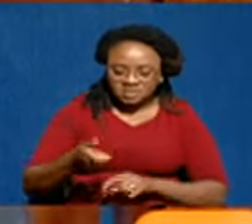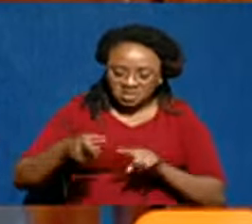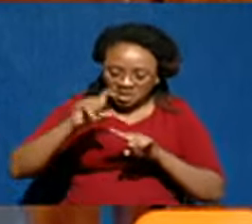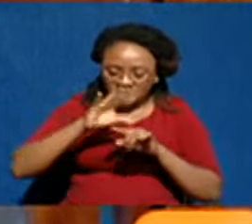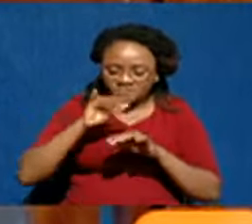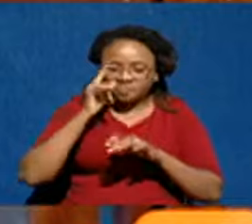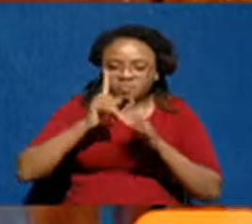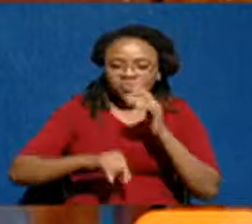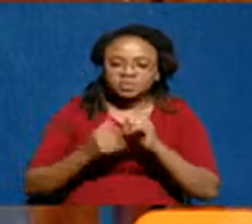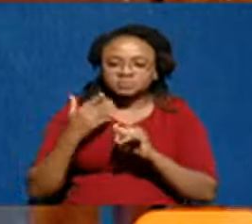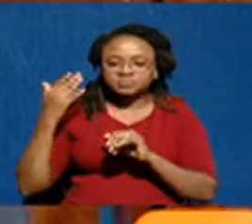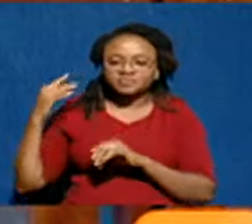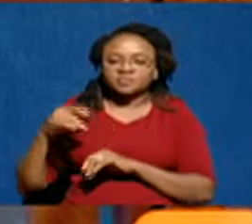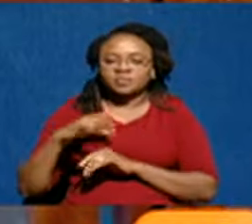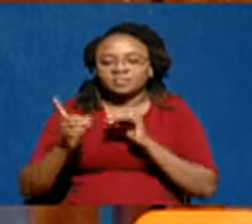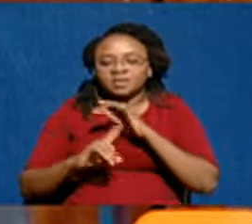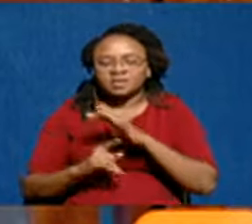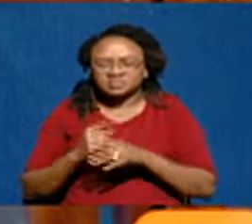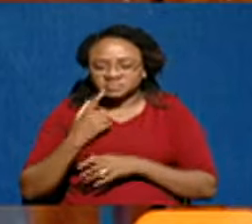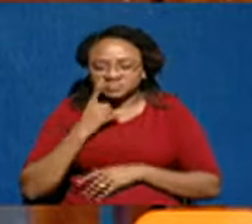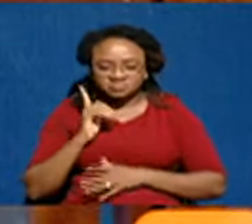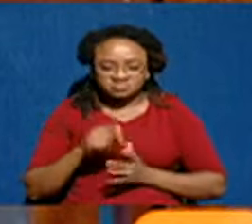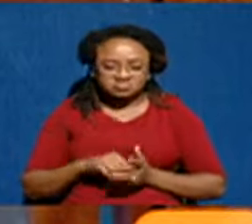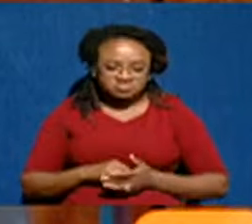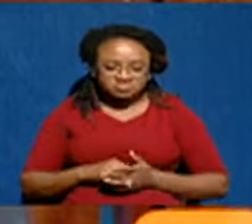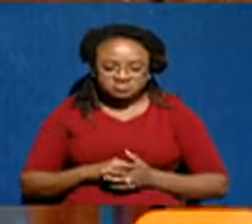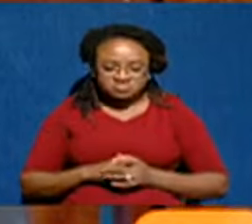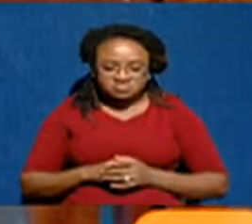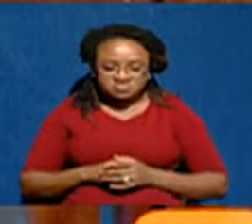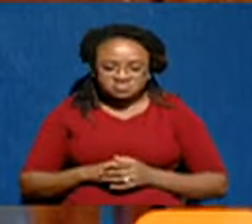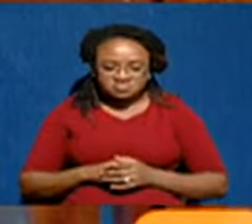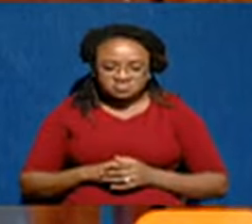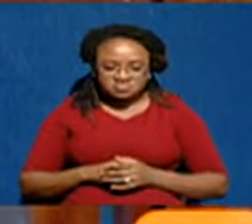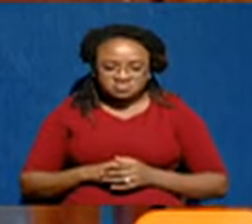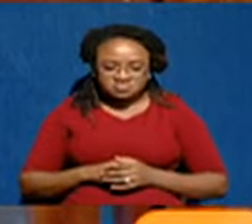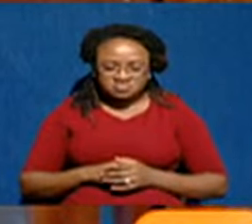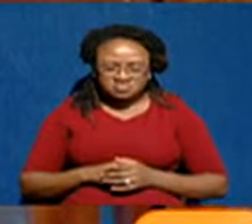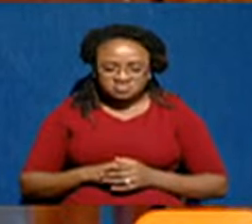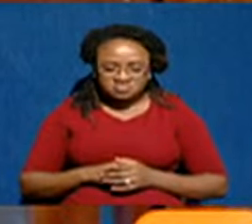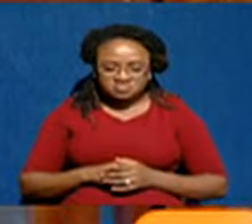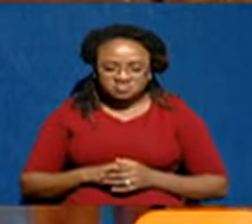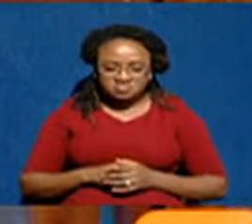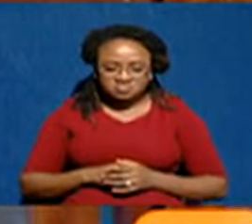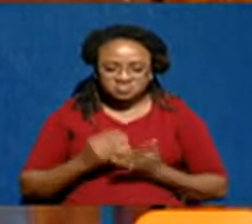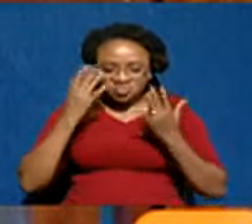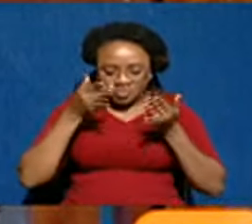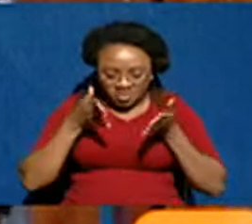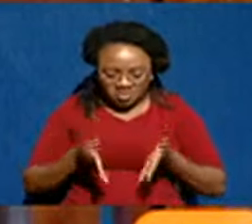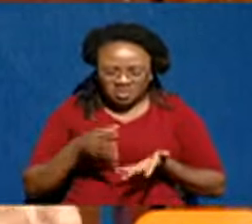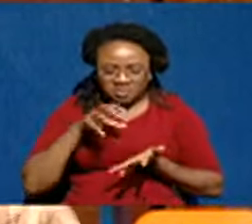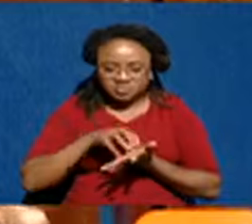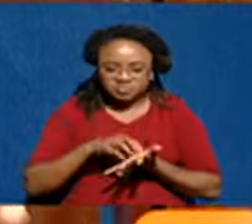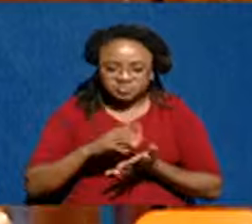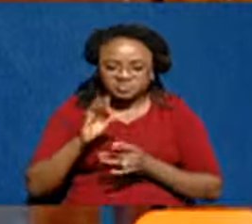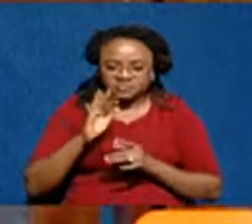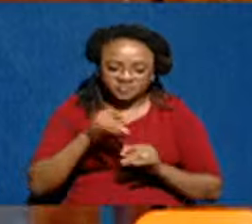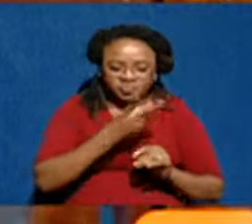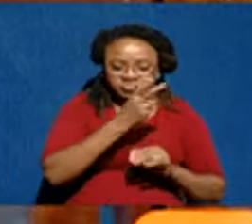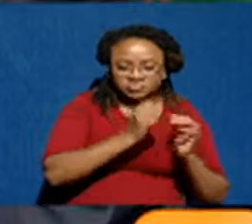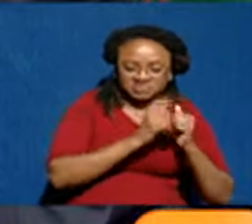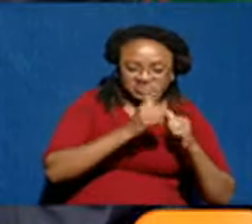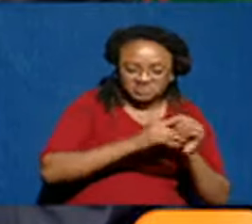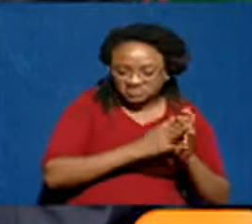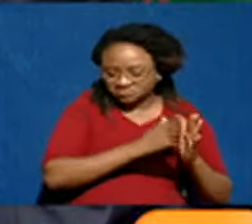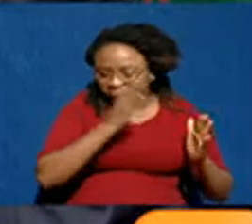are finding that they're handing more now. Yeah. Ideally, in the context of the current inflation, the current situation, from 2016, what we